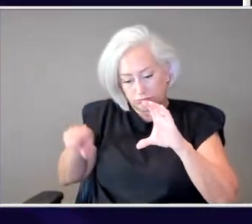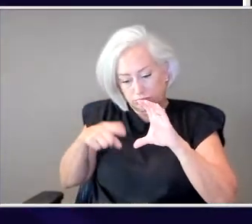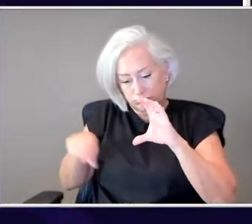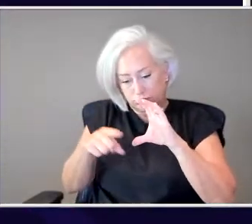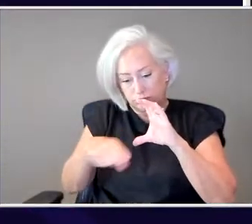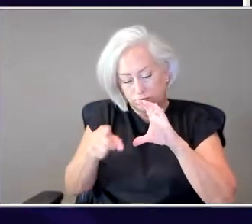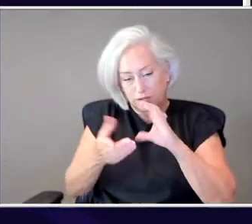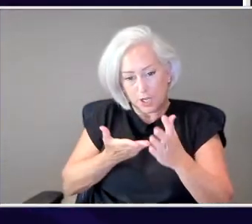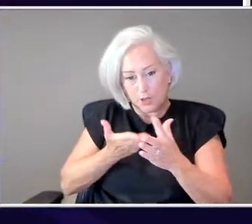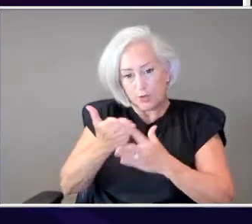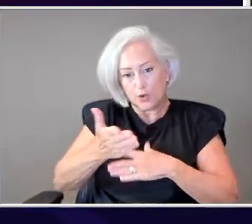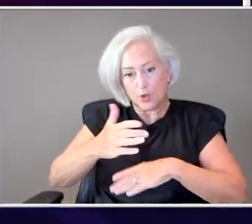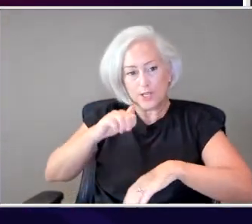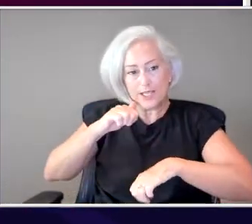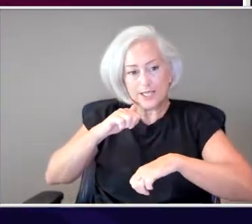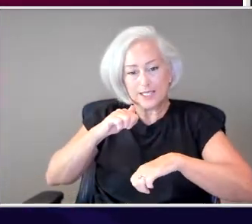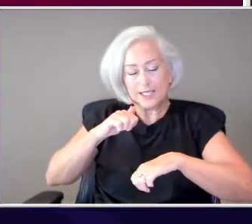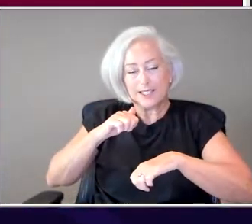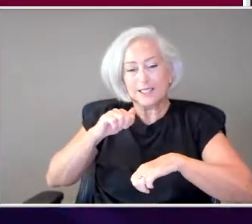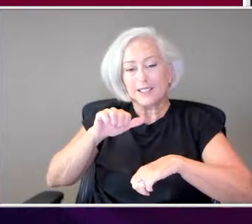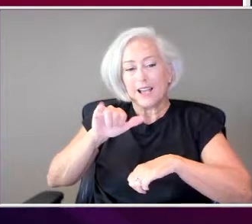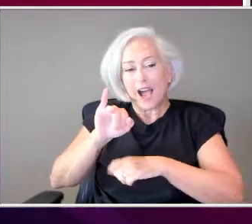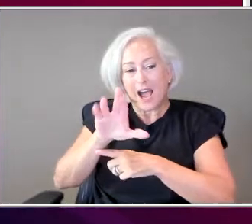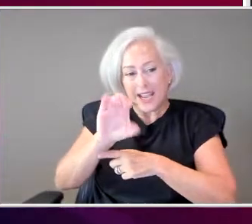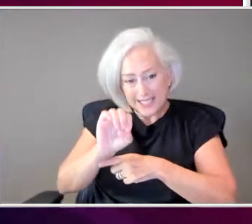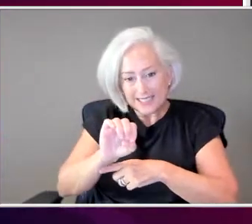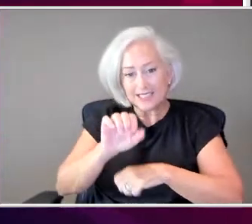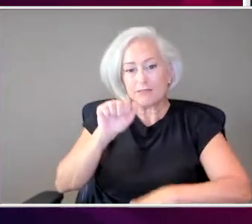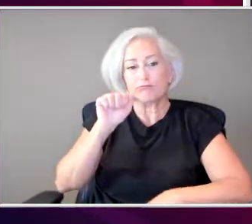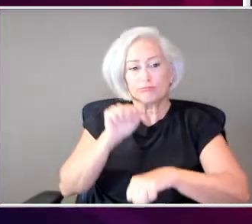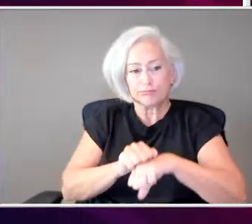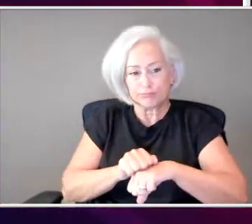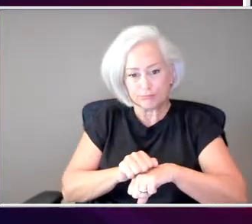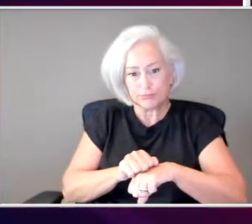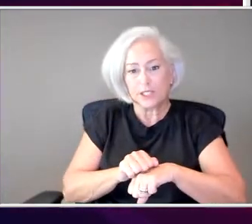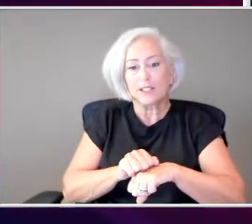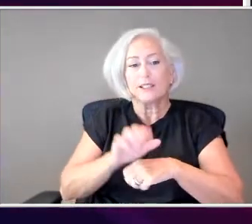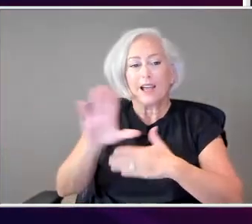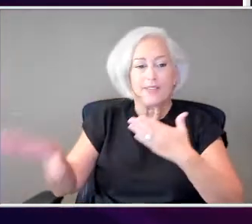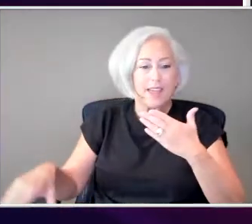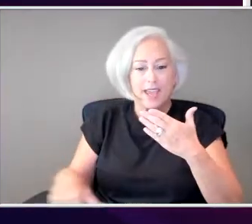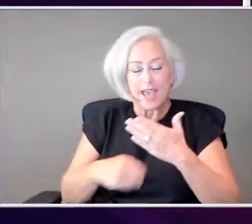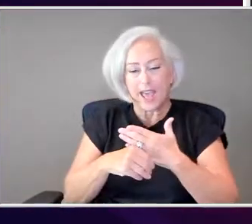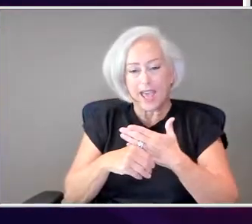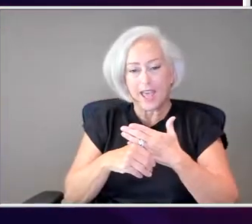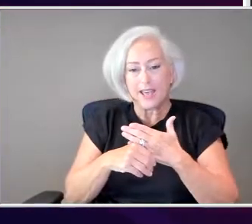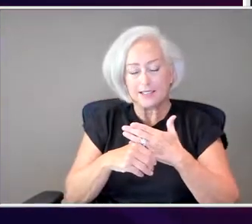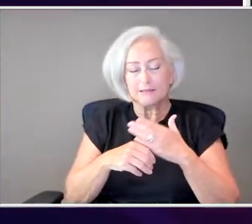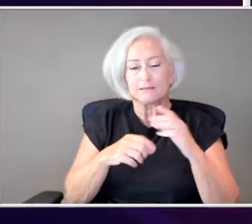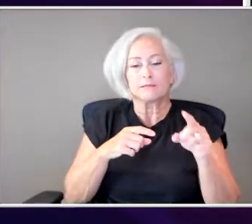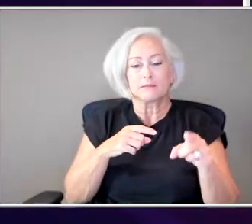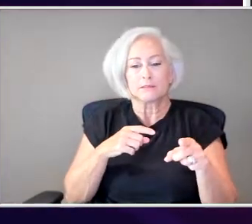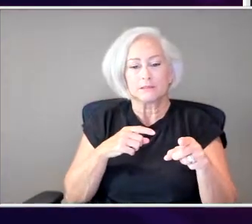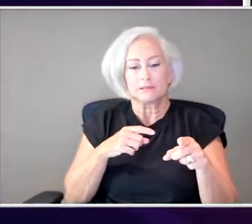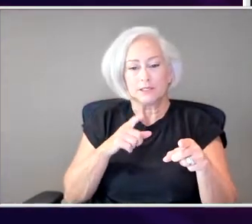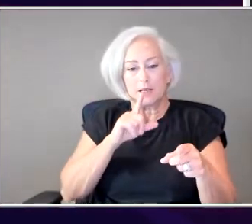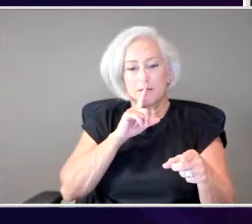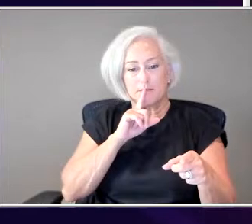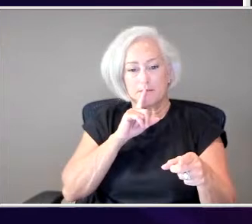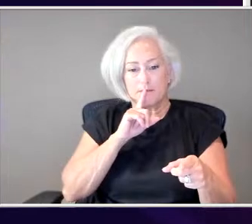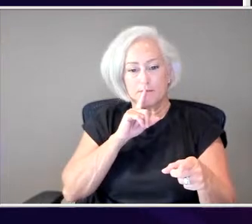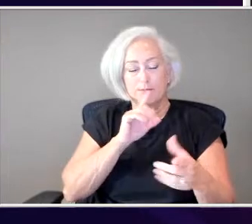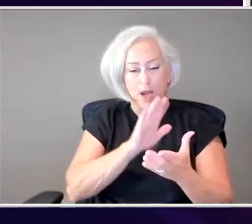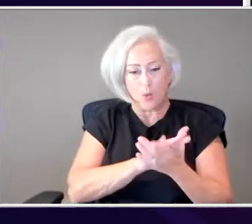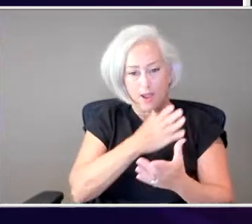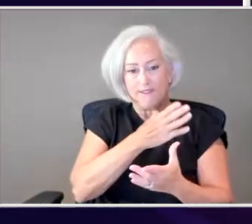sculptures. They put in wiring, and so you go through here, and it's all just amazing. Those are that's my wife and the friends I was just